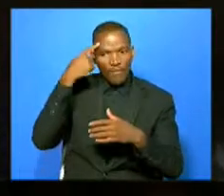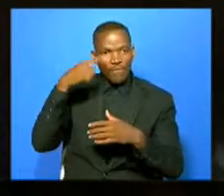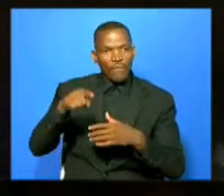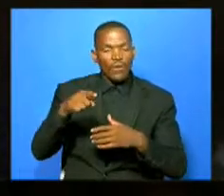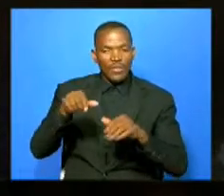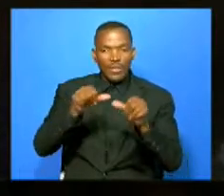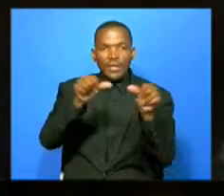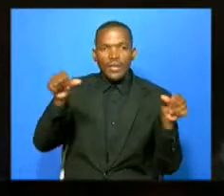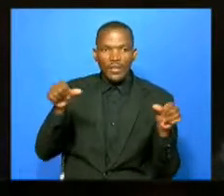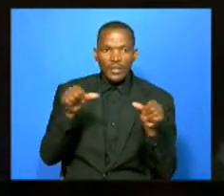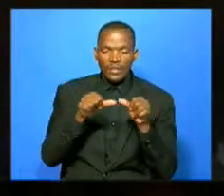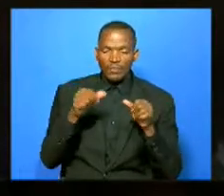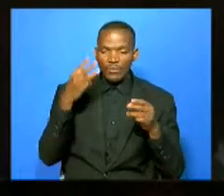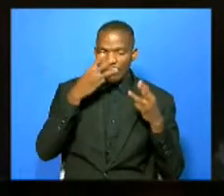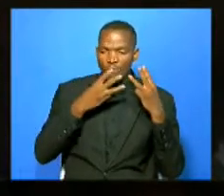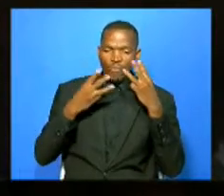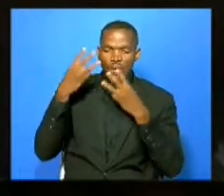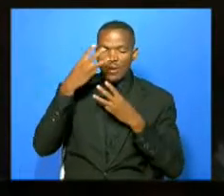bo tshwenyegile